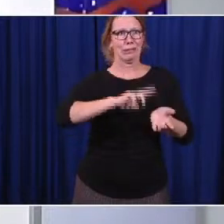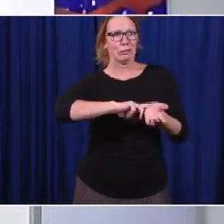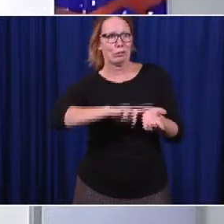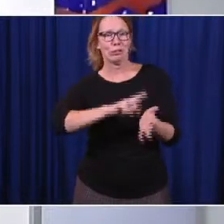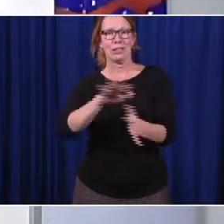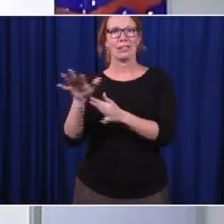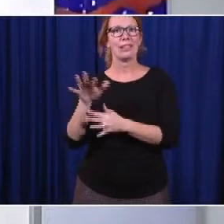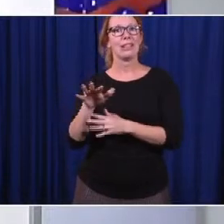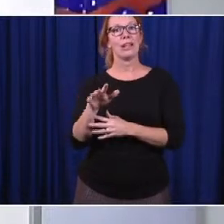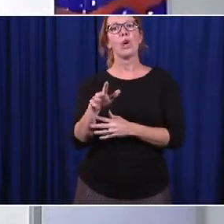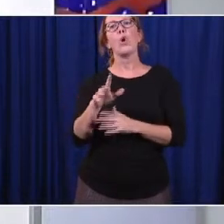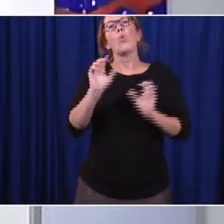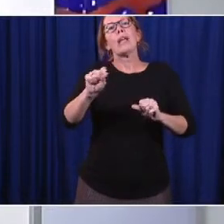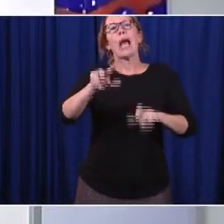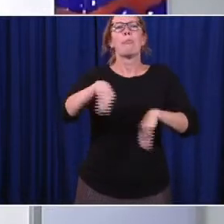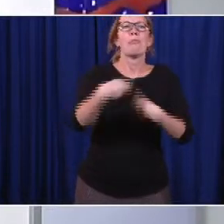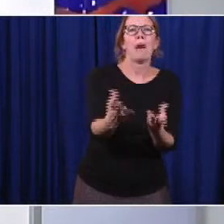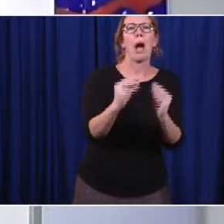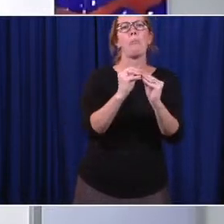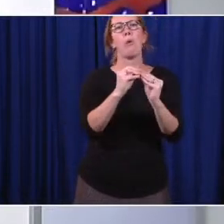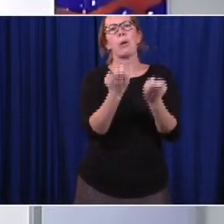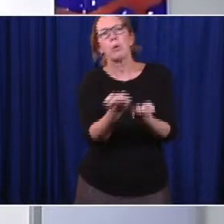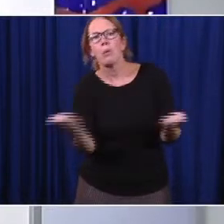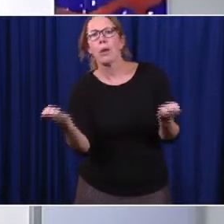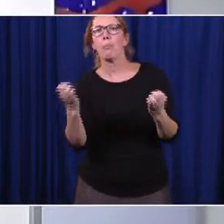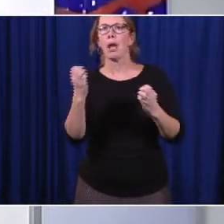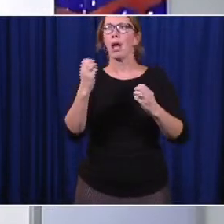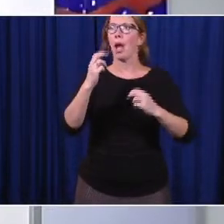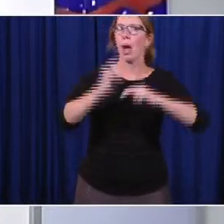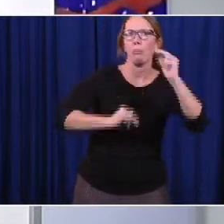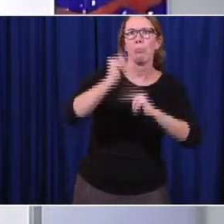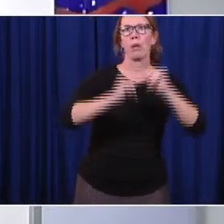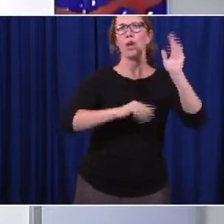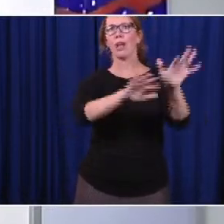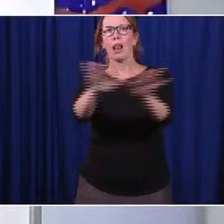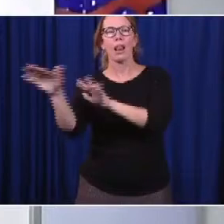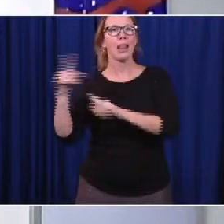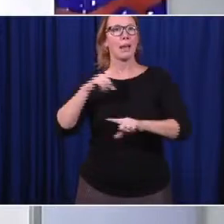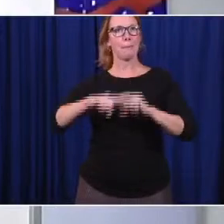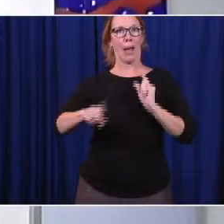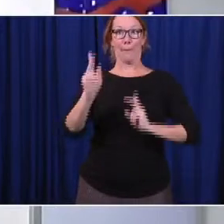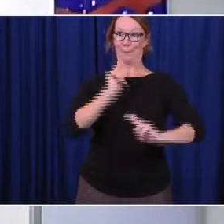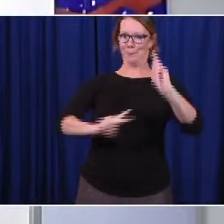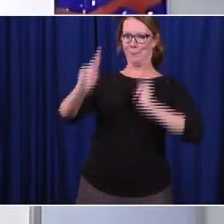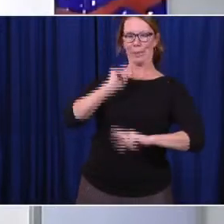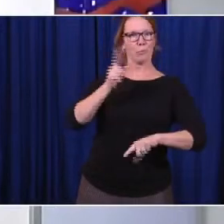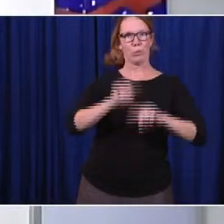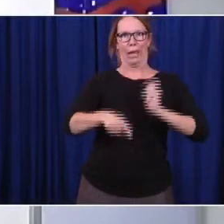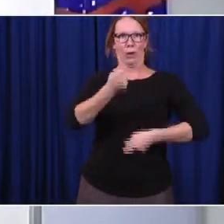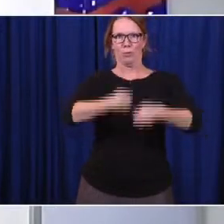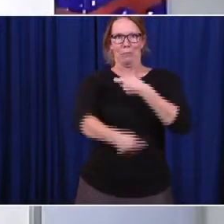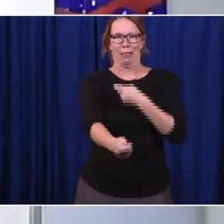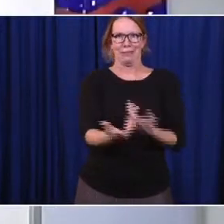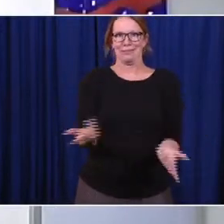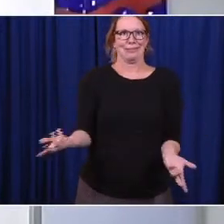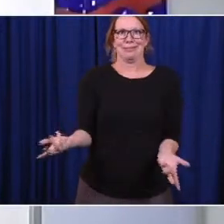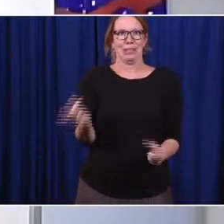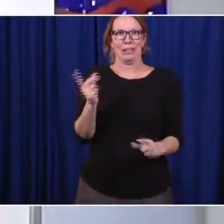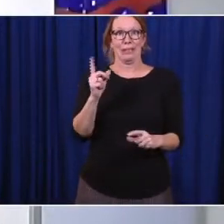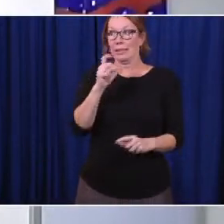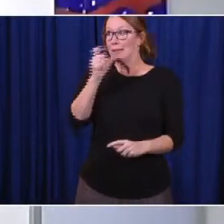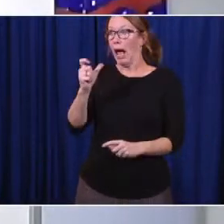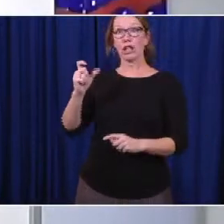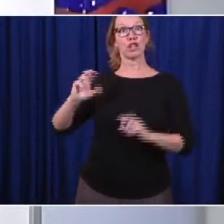get more equipment, build more space, put more beds, but there's not just hundreds of thousands of nurses and doctors and